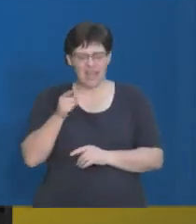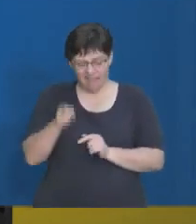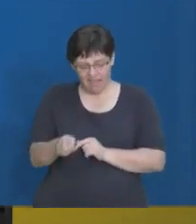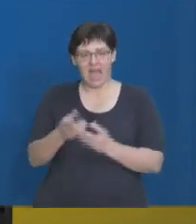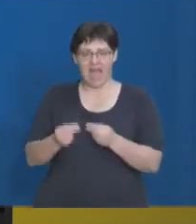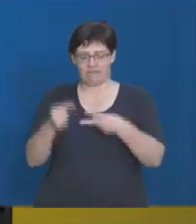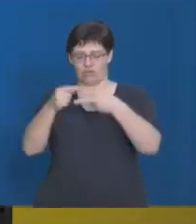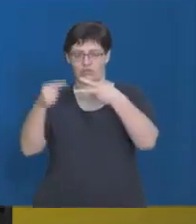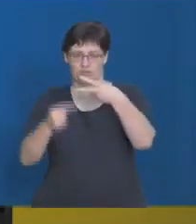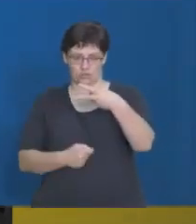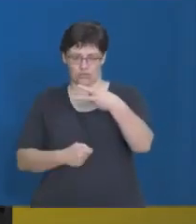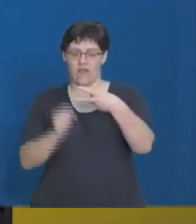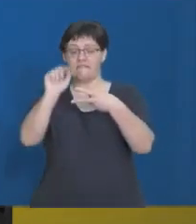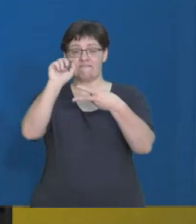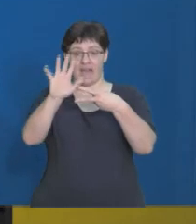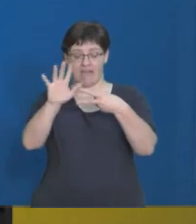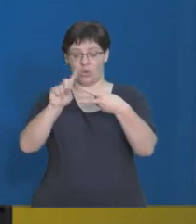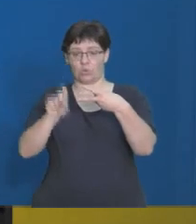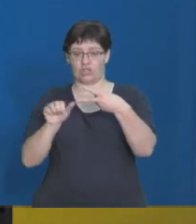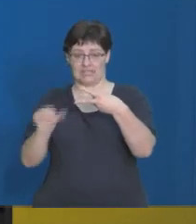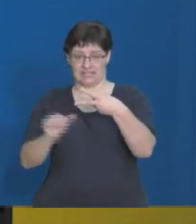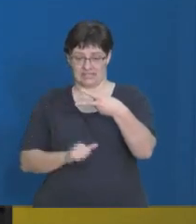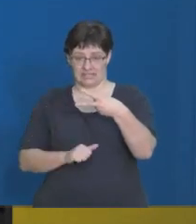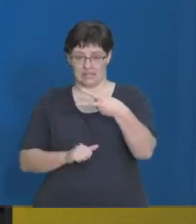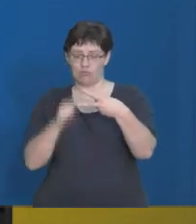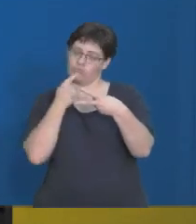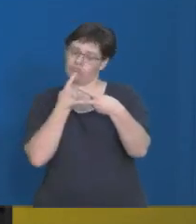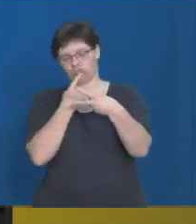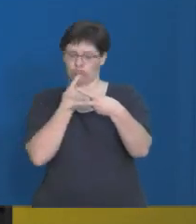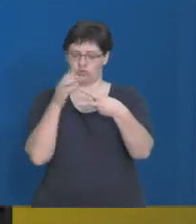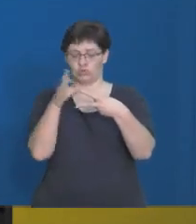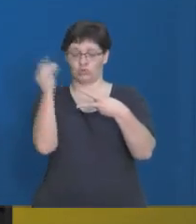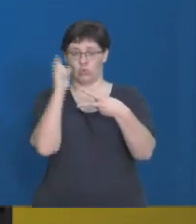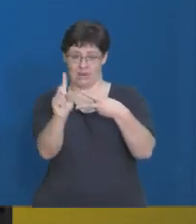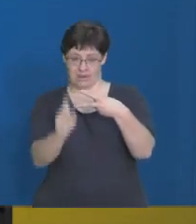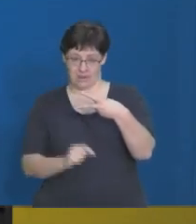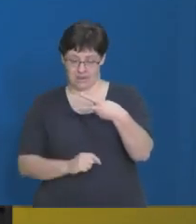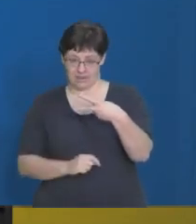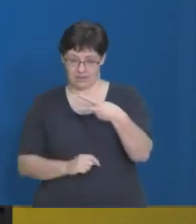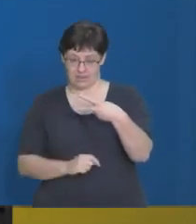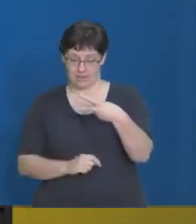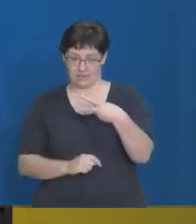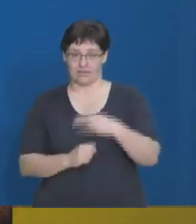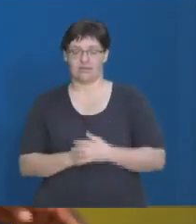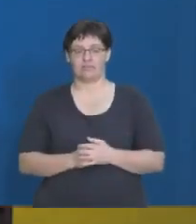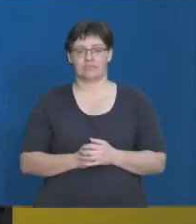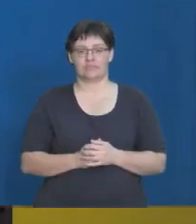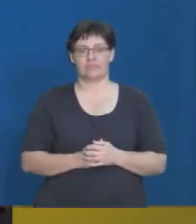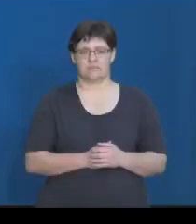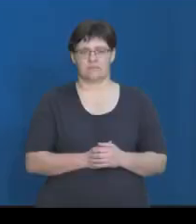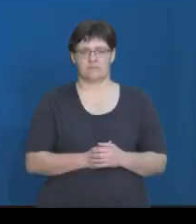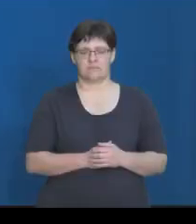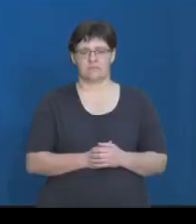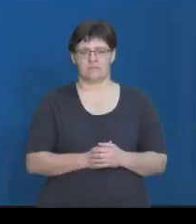got 2 questions, question 5 and question 6. You are required to attempt only 1 question in this section.